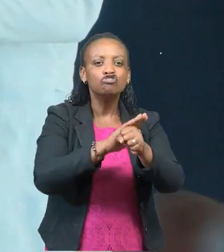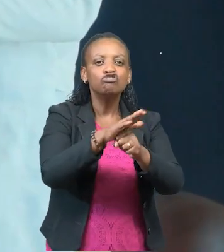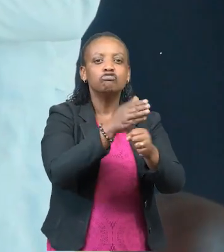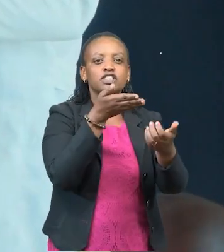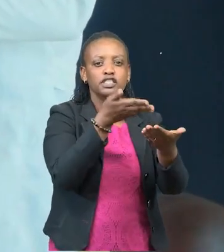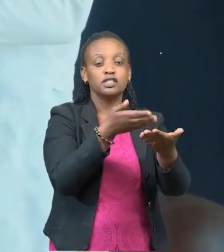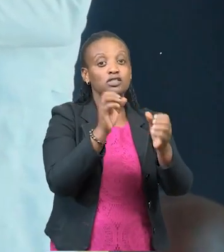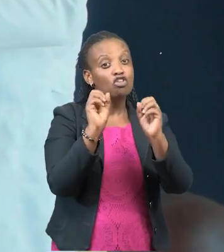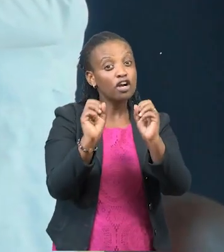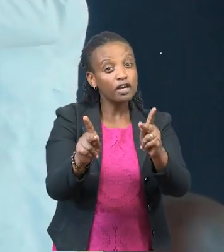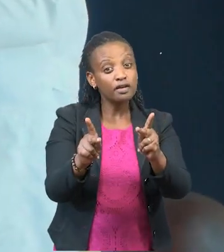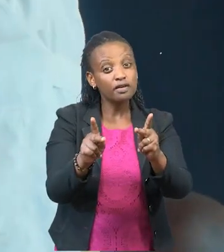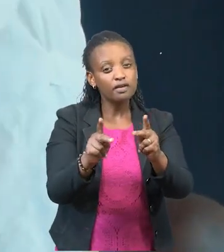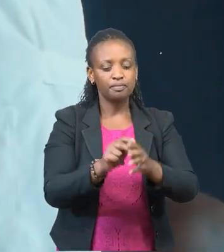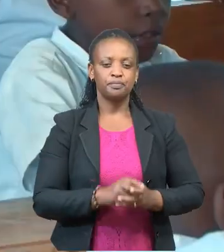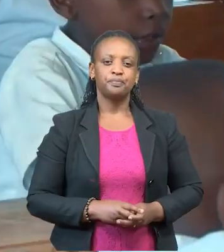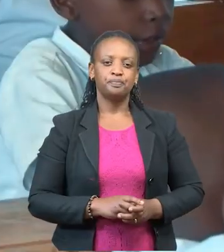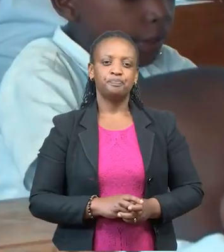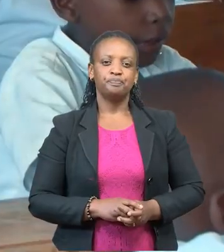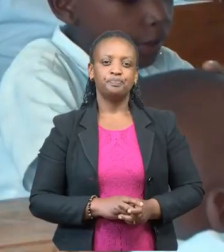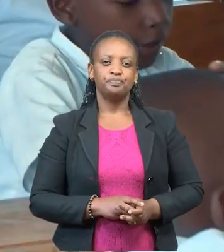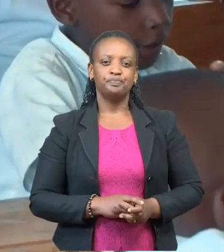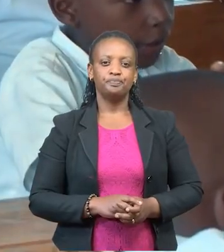this. Is that okay? Yes. So